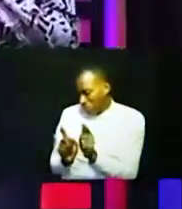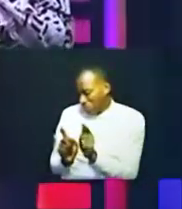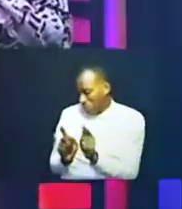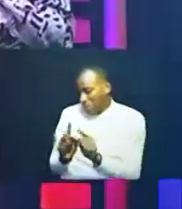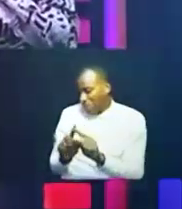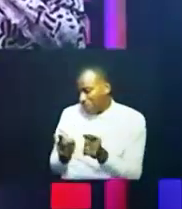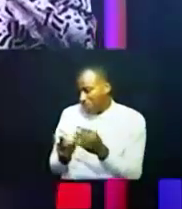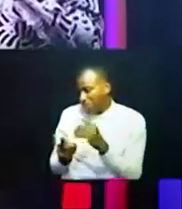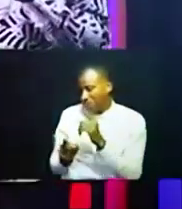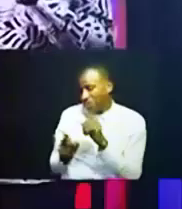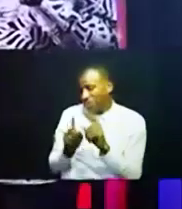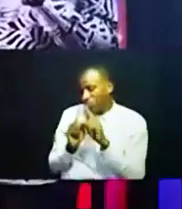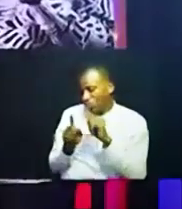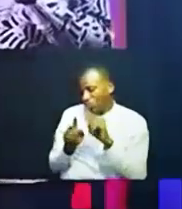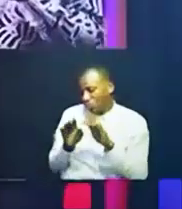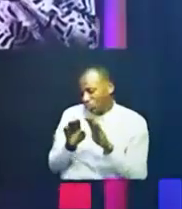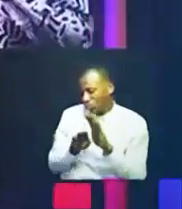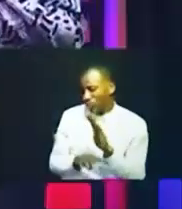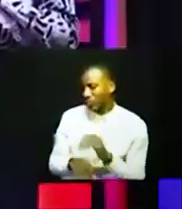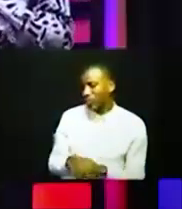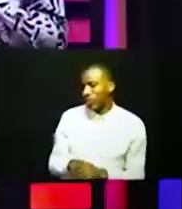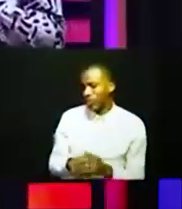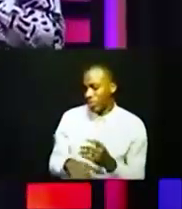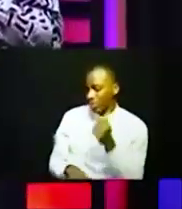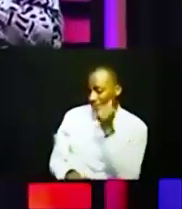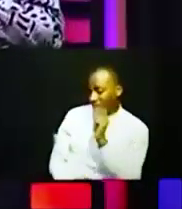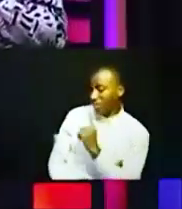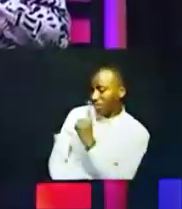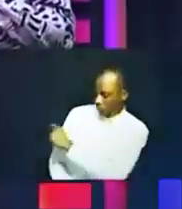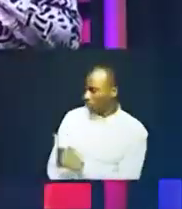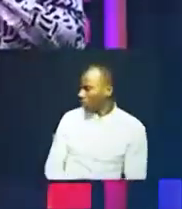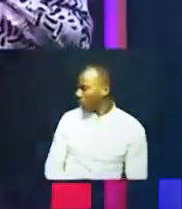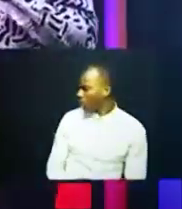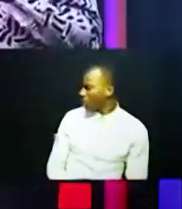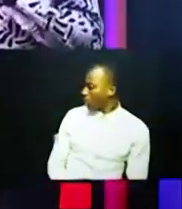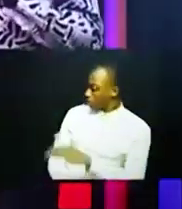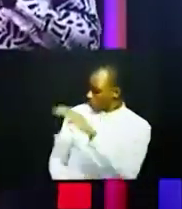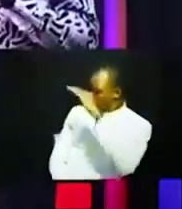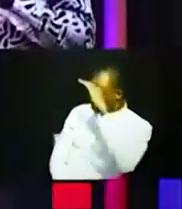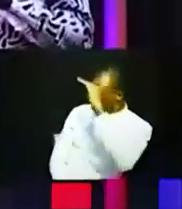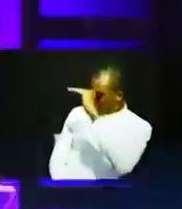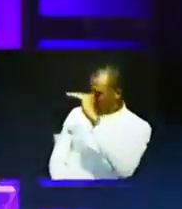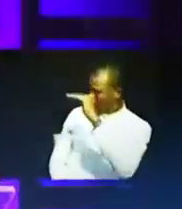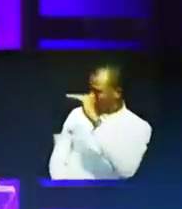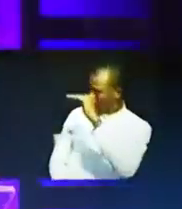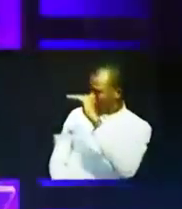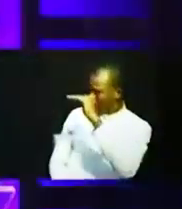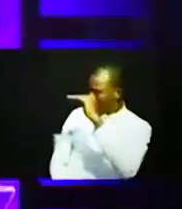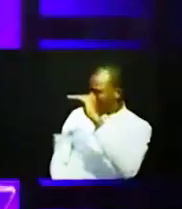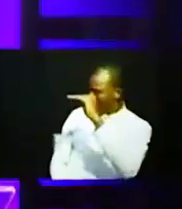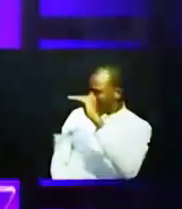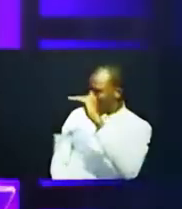form kakra. Why can't a man and a woman's relationship